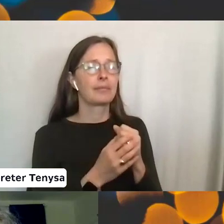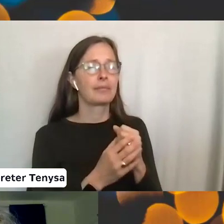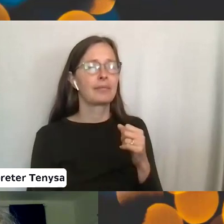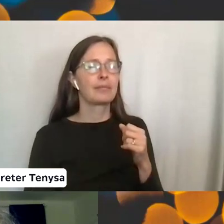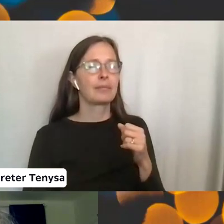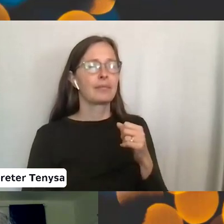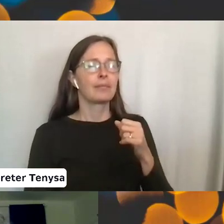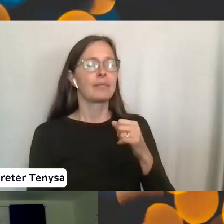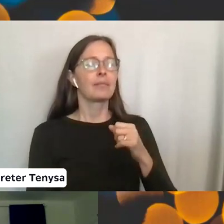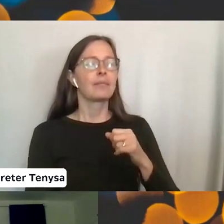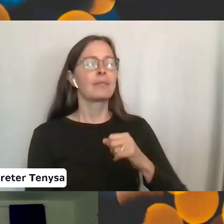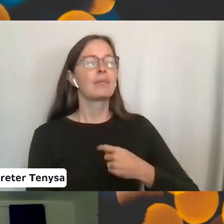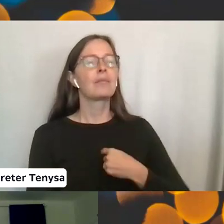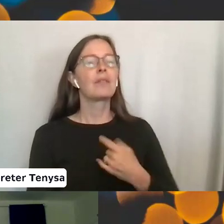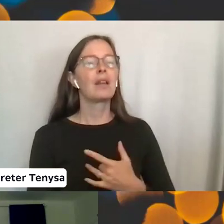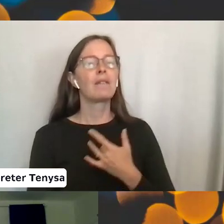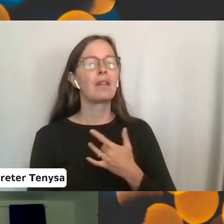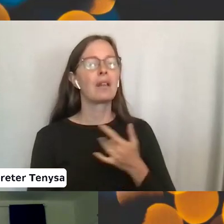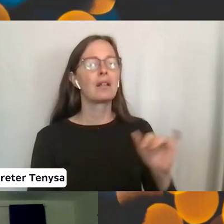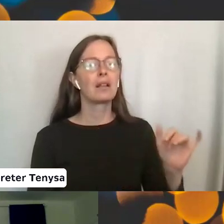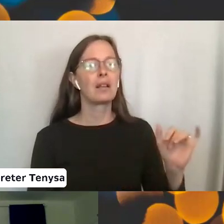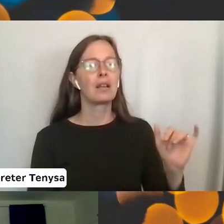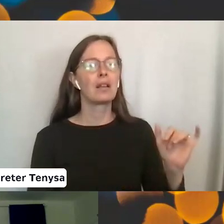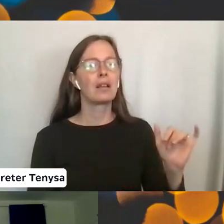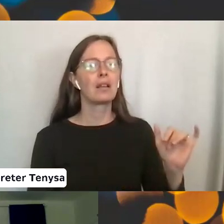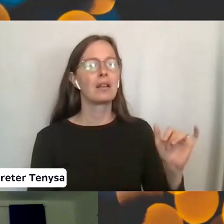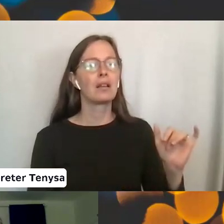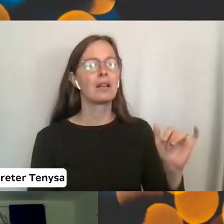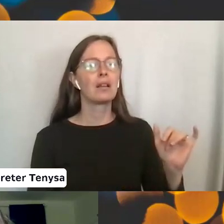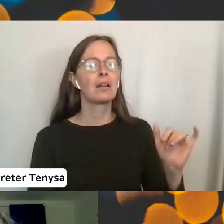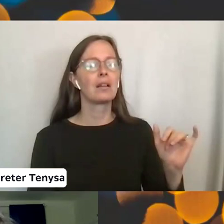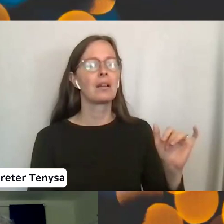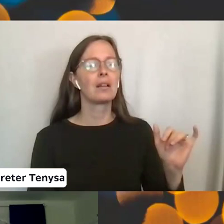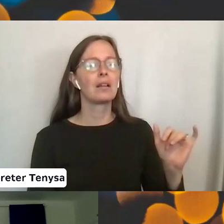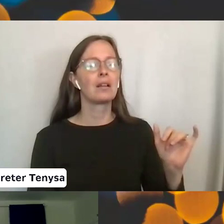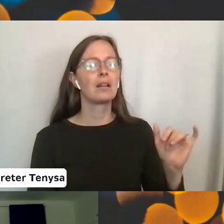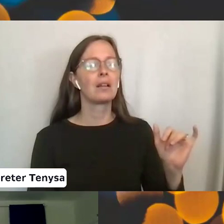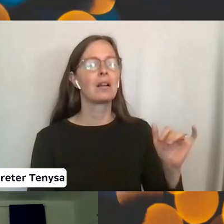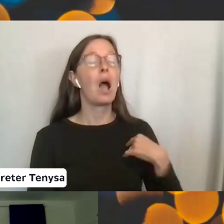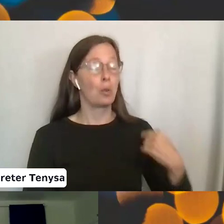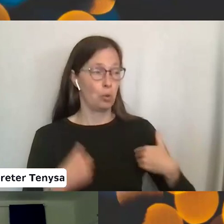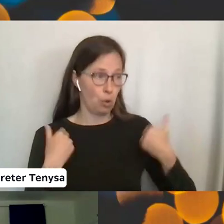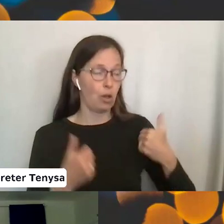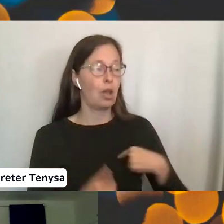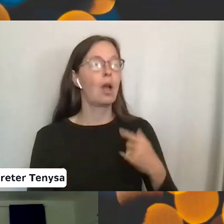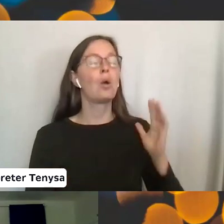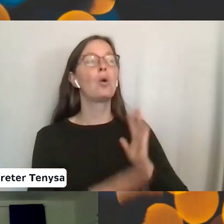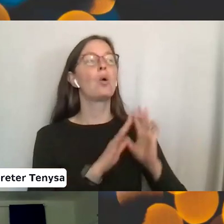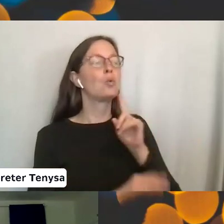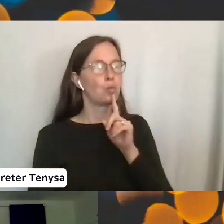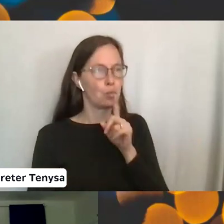I feel like in a similar way, when I was younger, I used to really live by